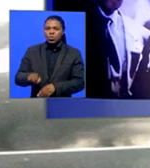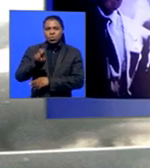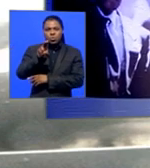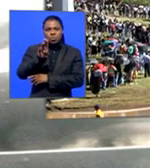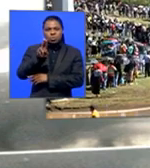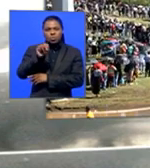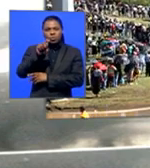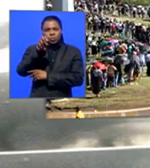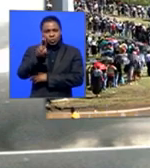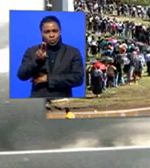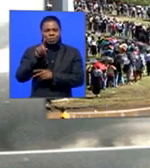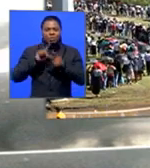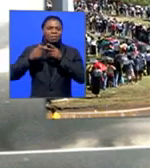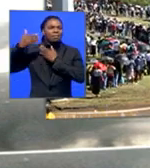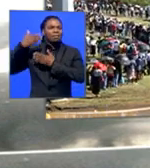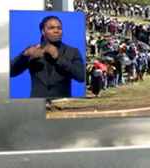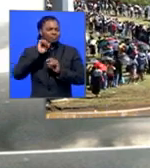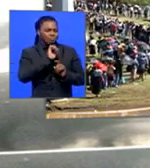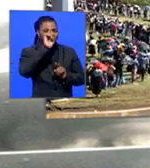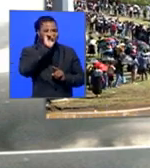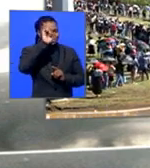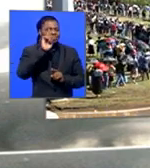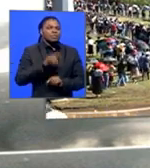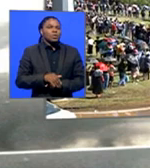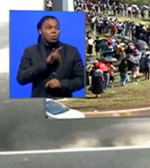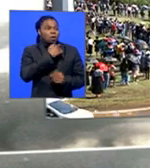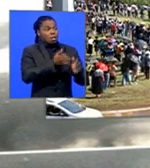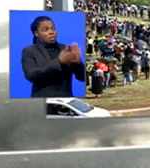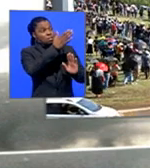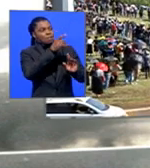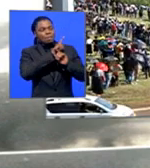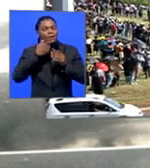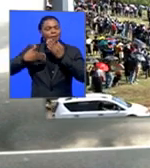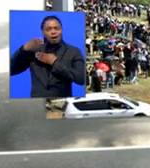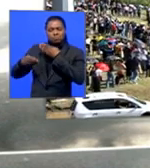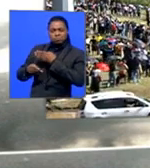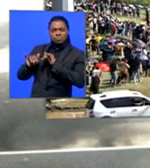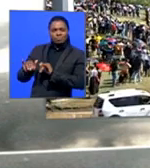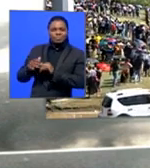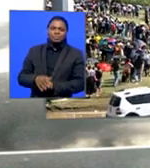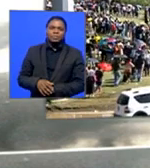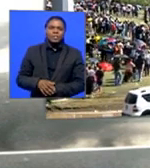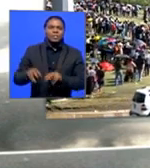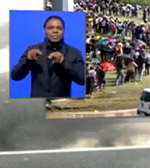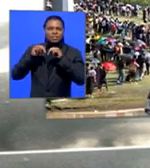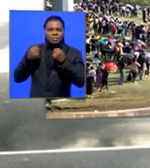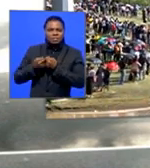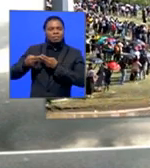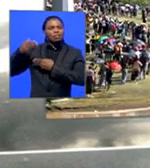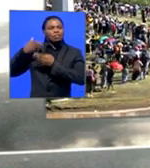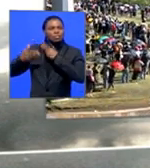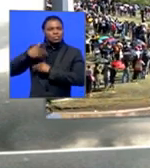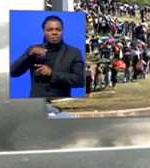and the legacy that perhaps could be left behind by our late Nelson Mandela. National Heritage Council CEO,